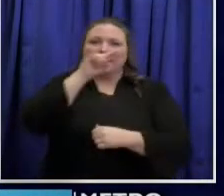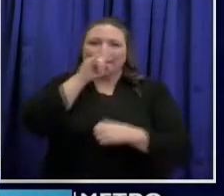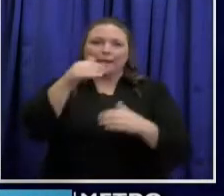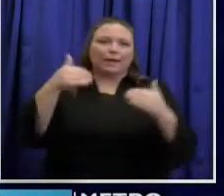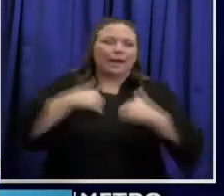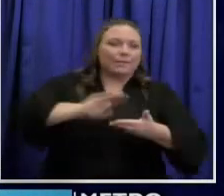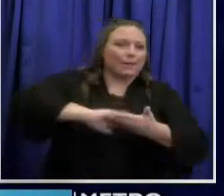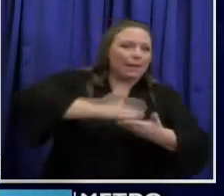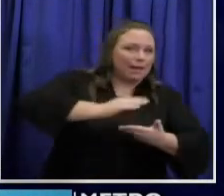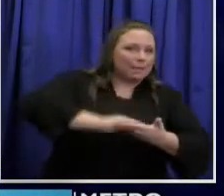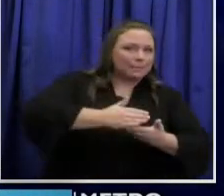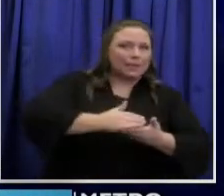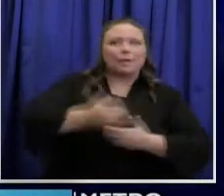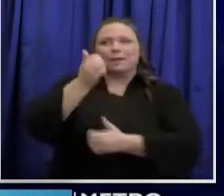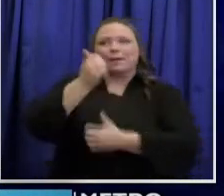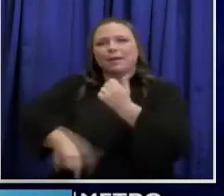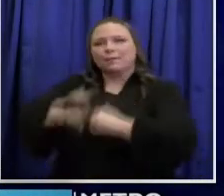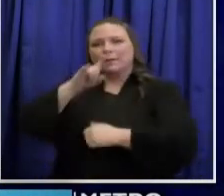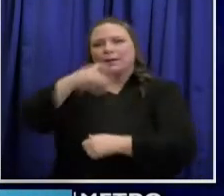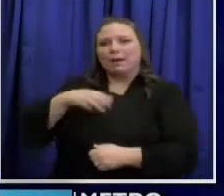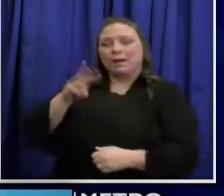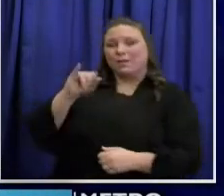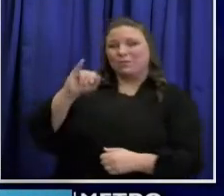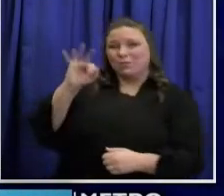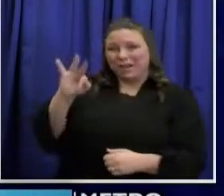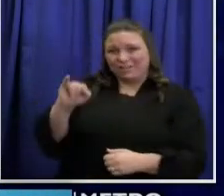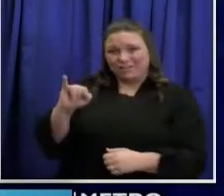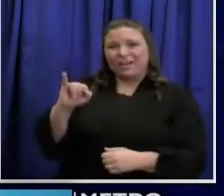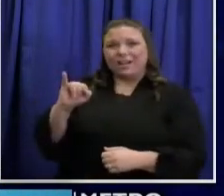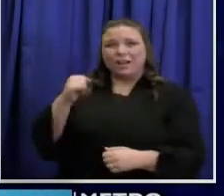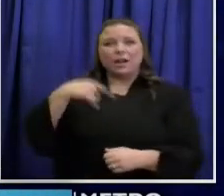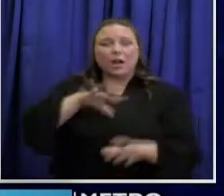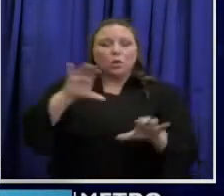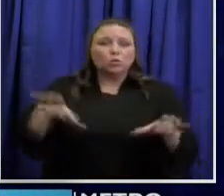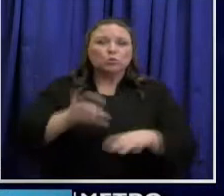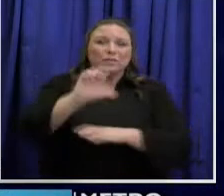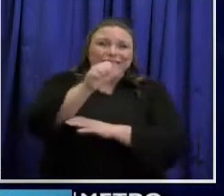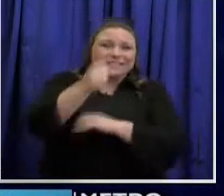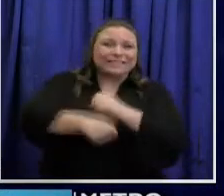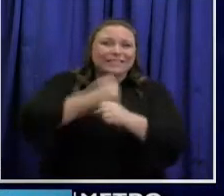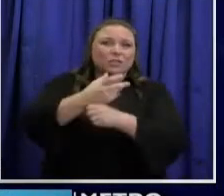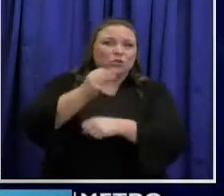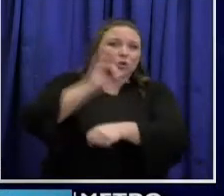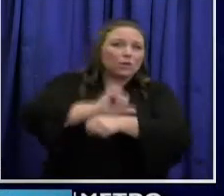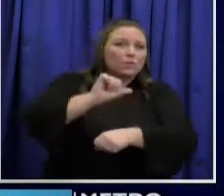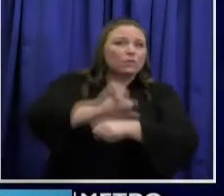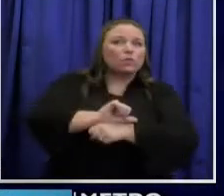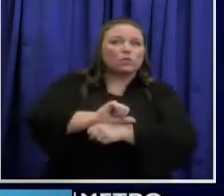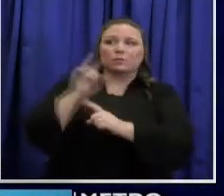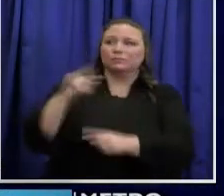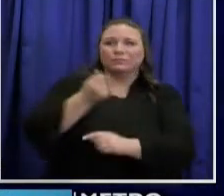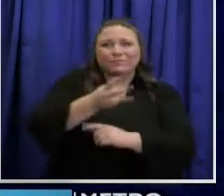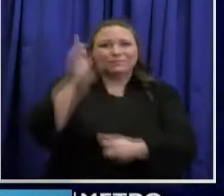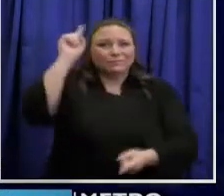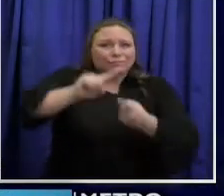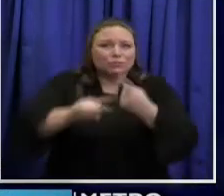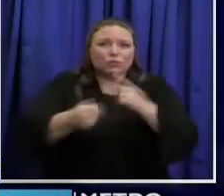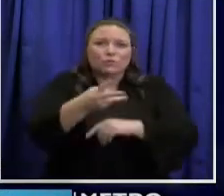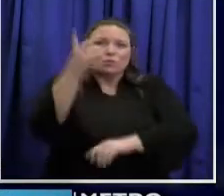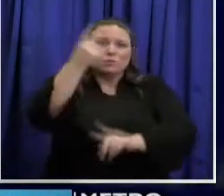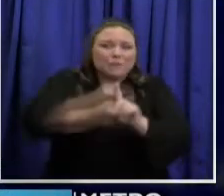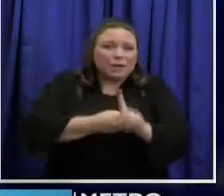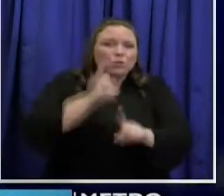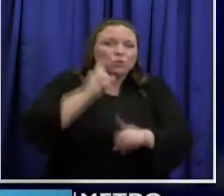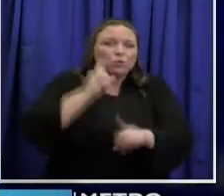having a laptop and us doing 10 years of digital work in the matter of a few months to establish at least